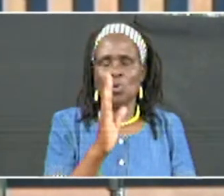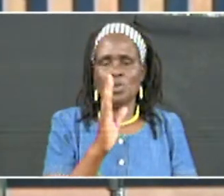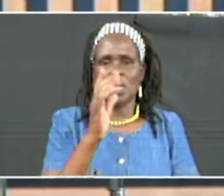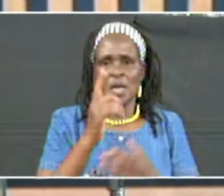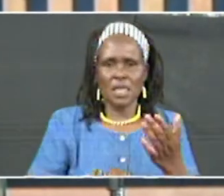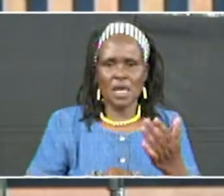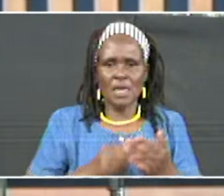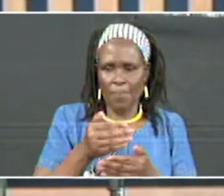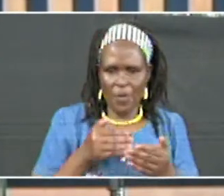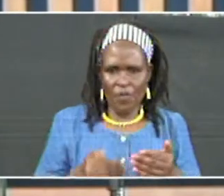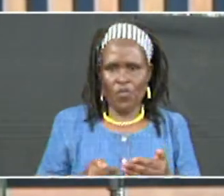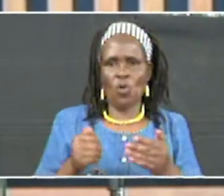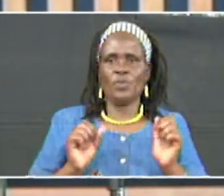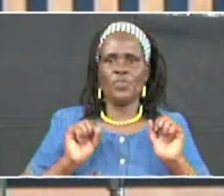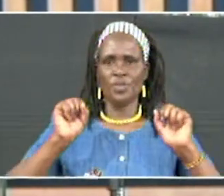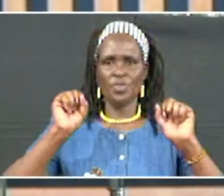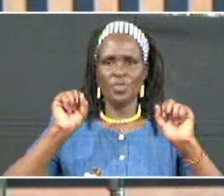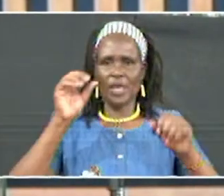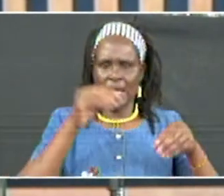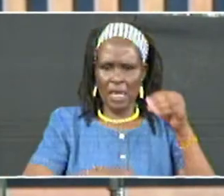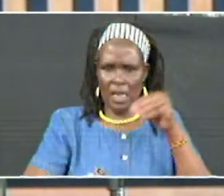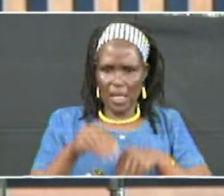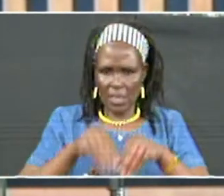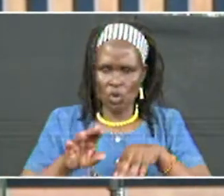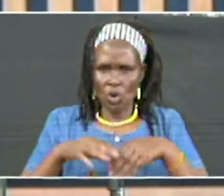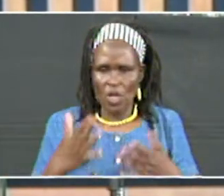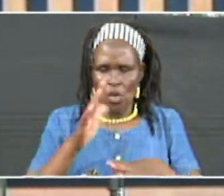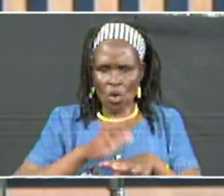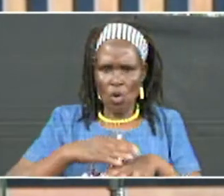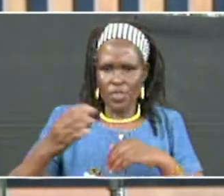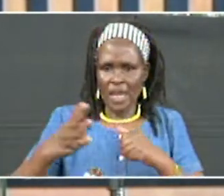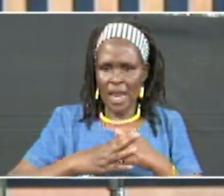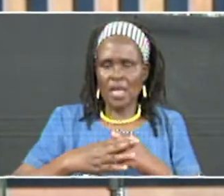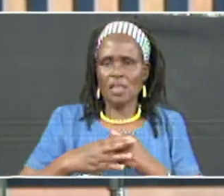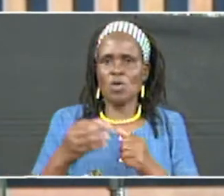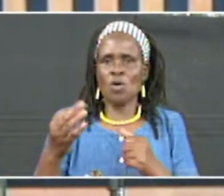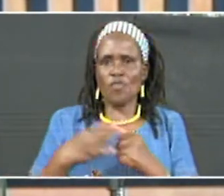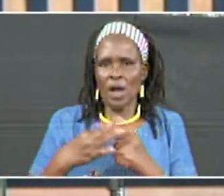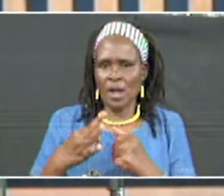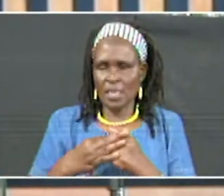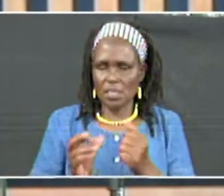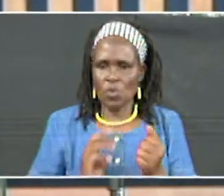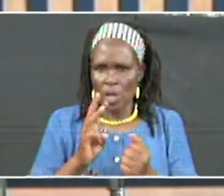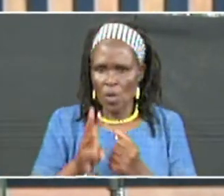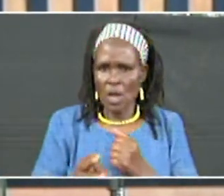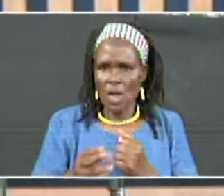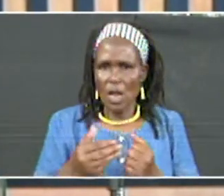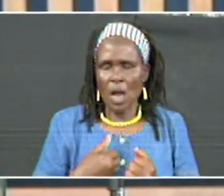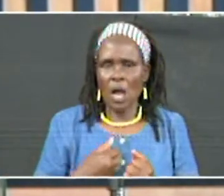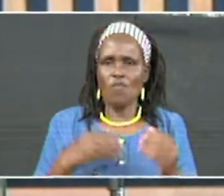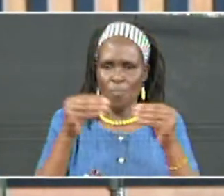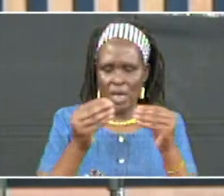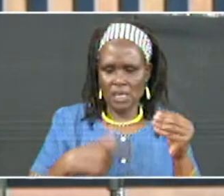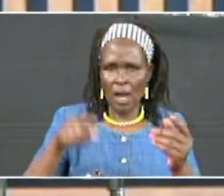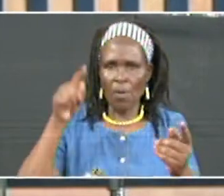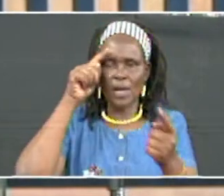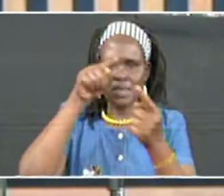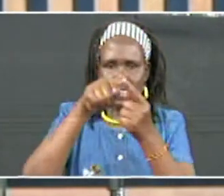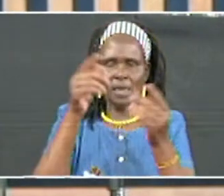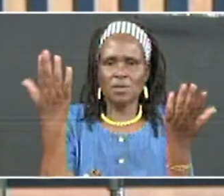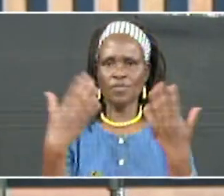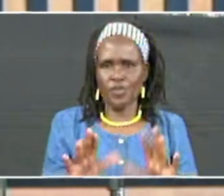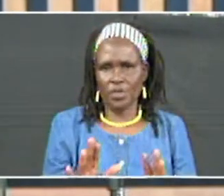the election, which is on the 9th of August, we will have met our target. So